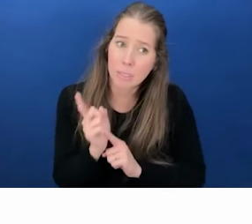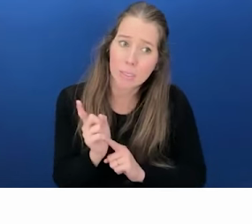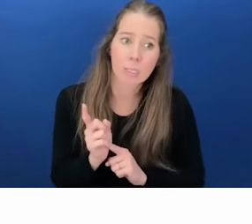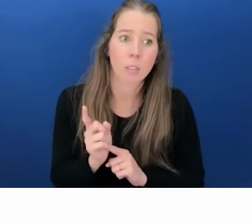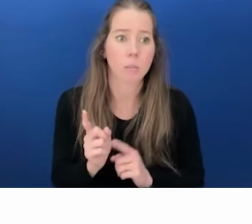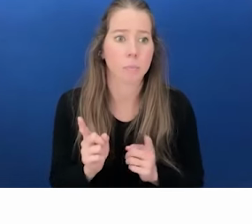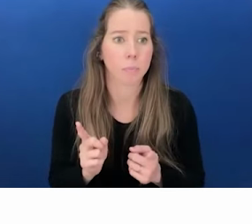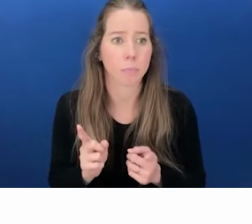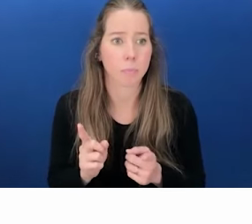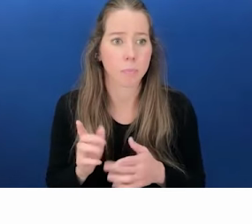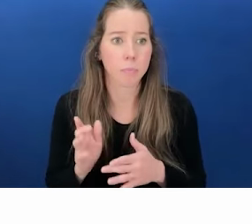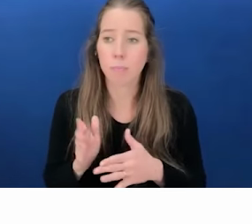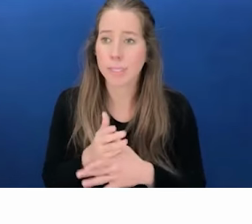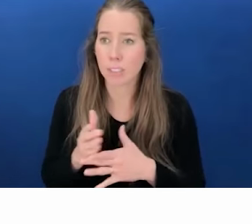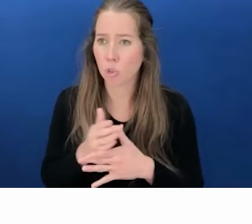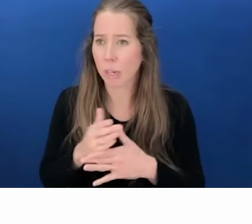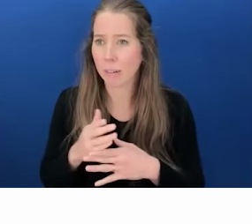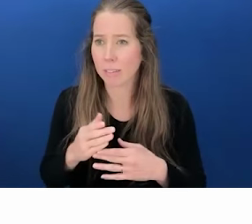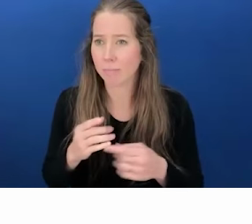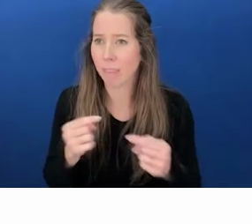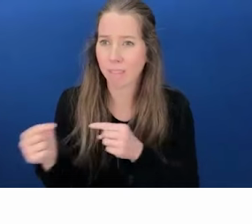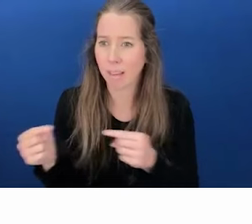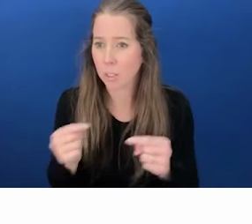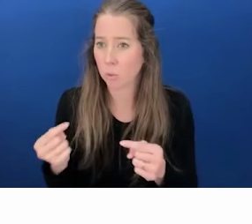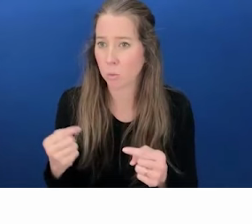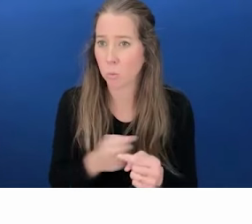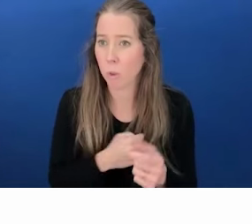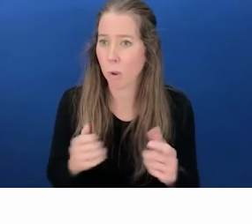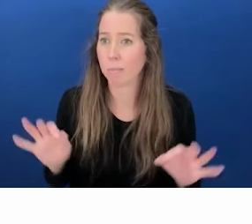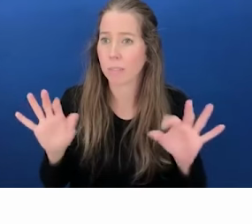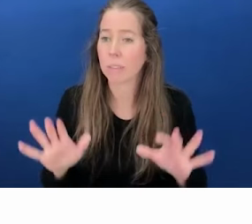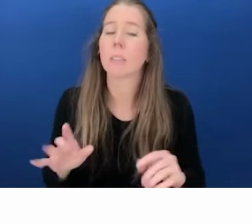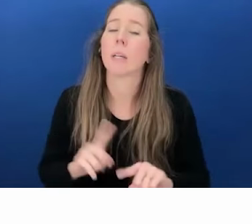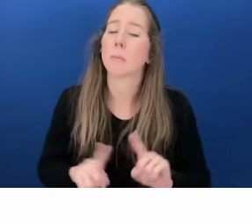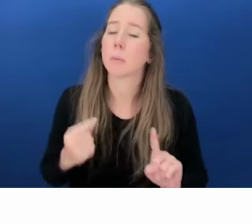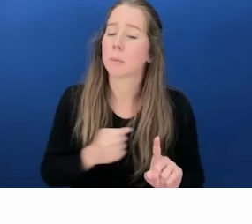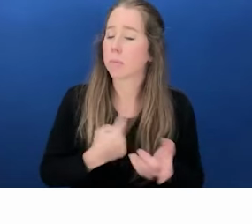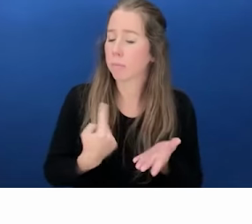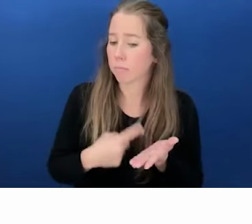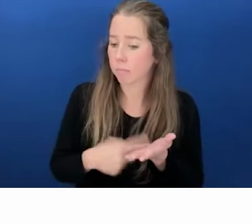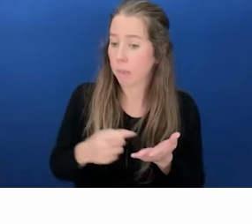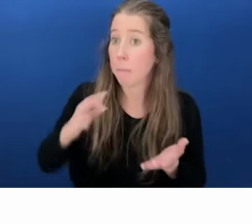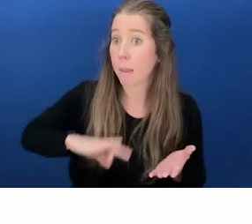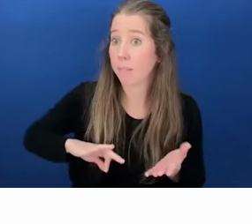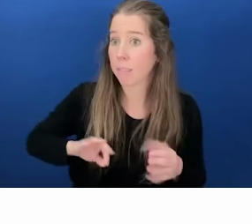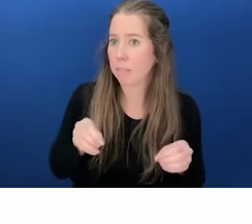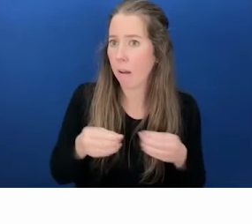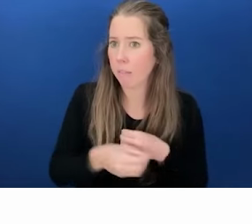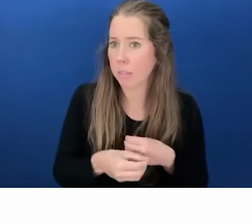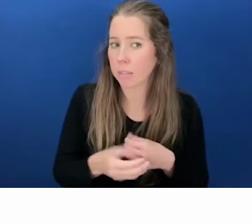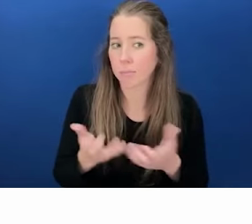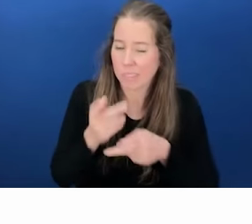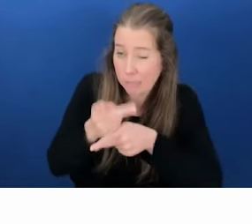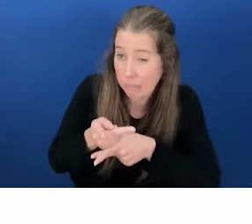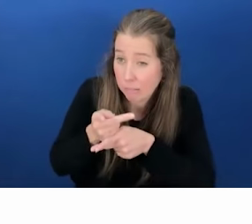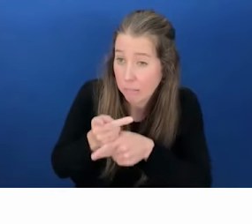fights. We want to cast this out to you, but one of the things that we were talking about is the benefits office. And I want to be careful